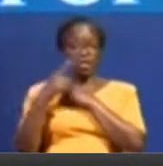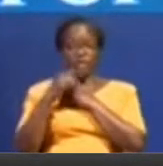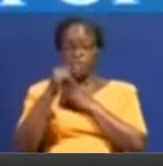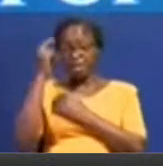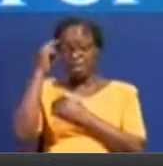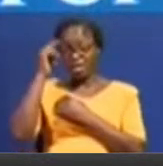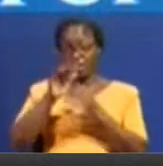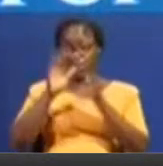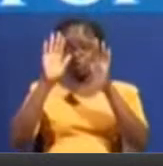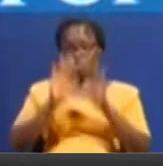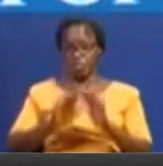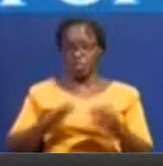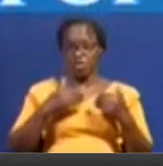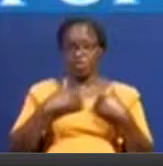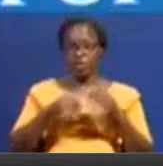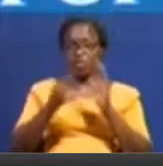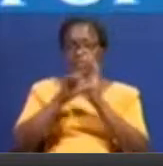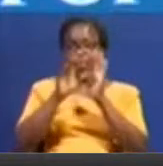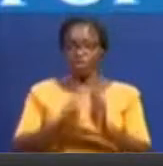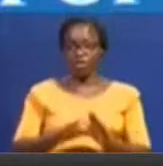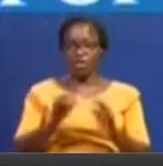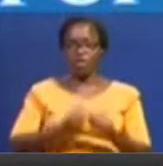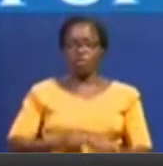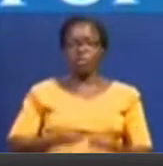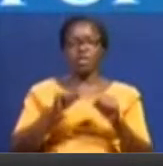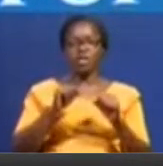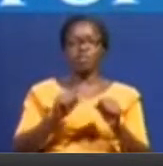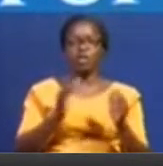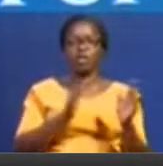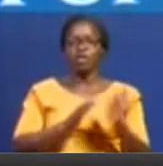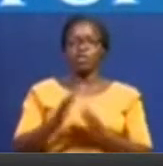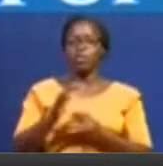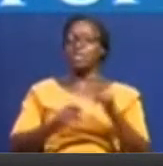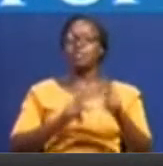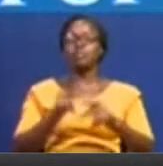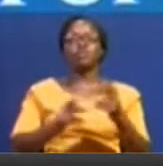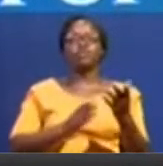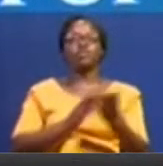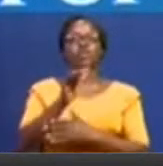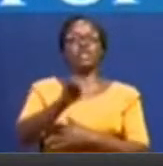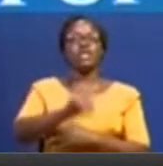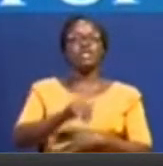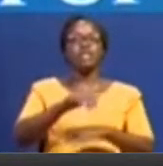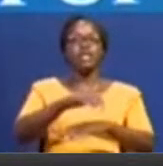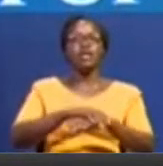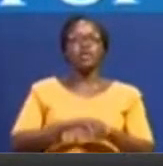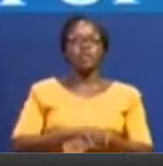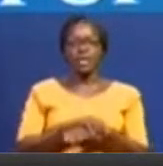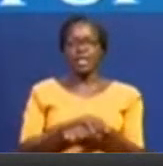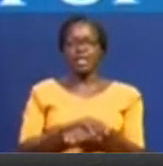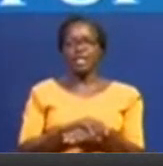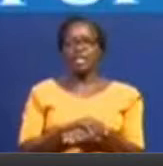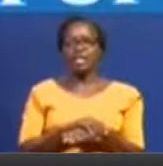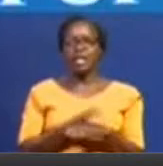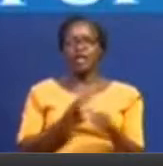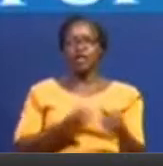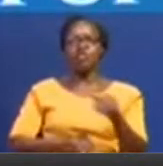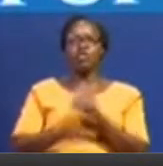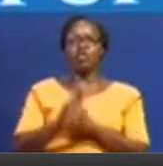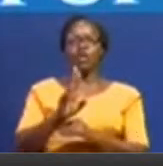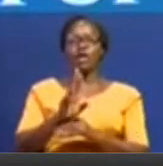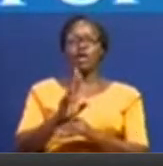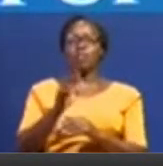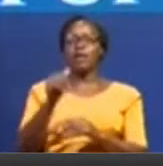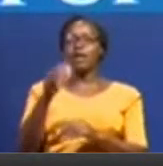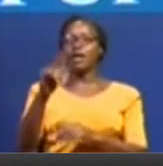it was important to have a lawyer to be able to run that process of ensuring that we get the follow-up acts